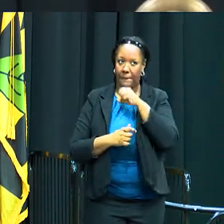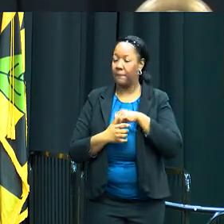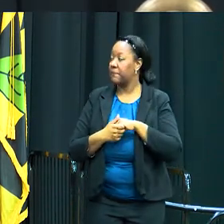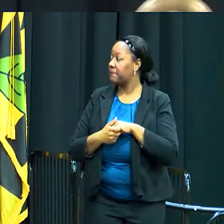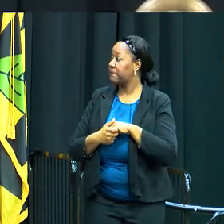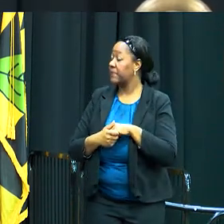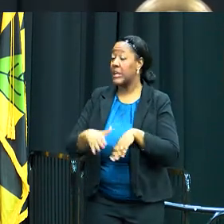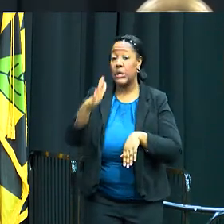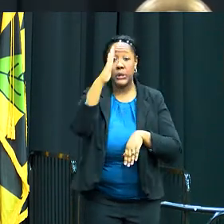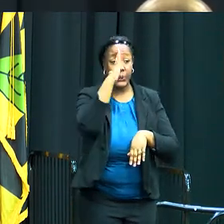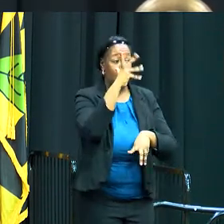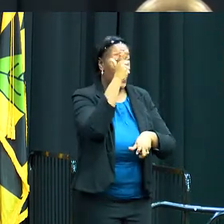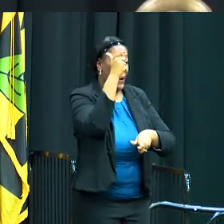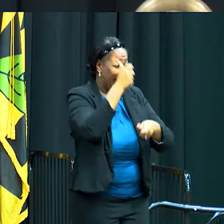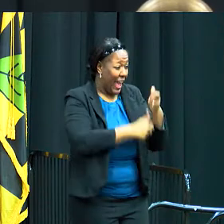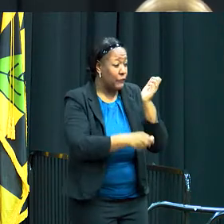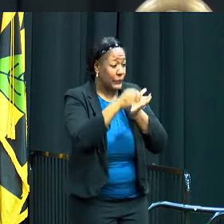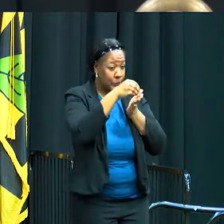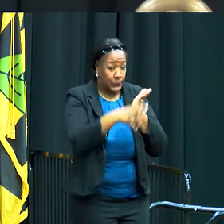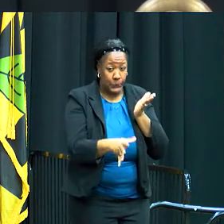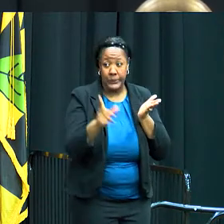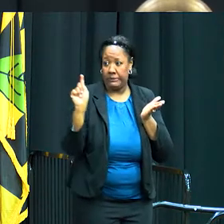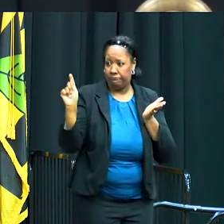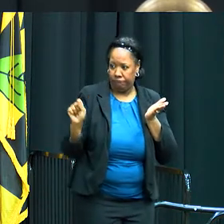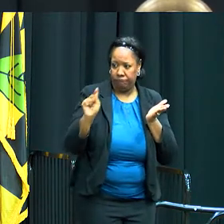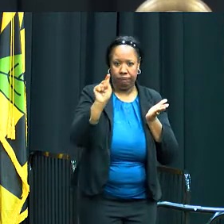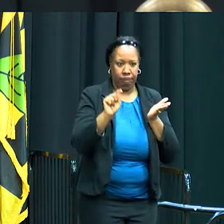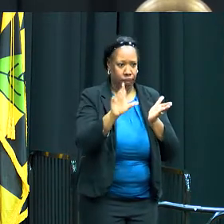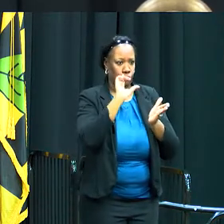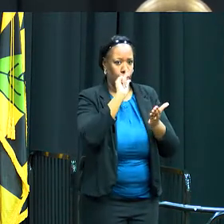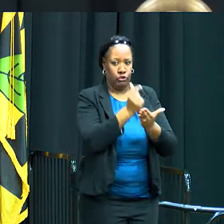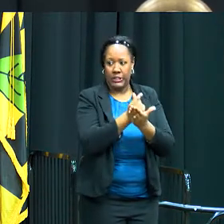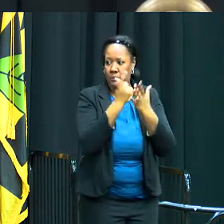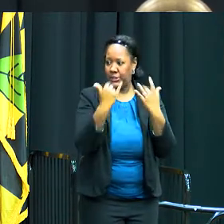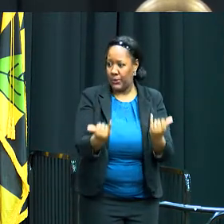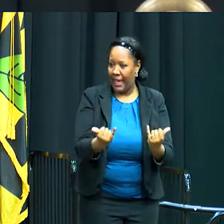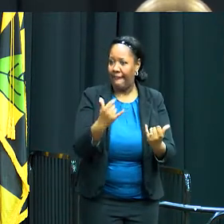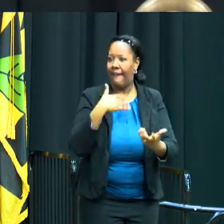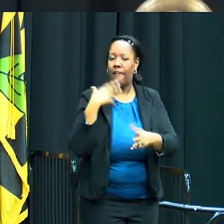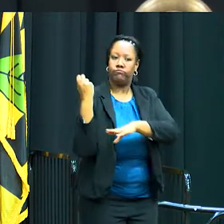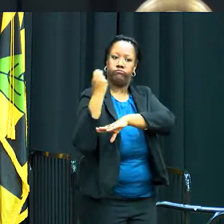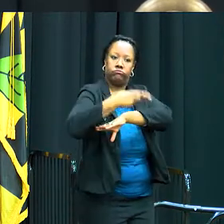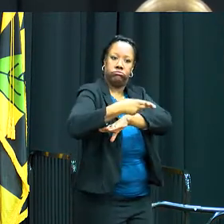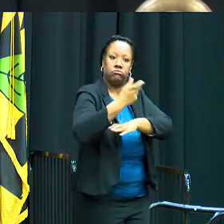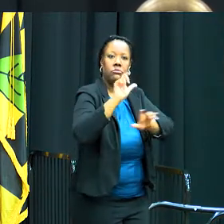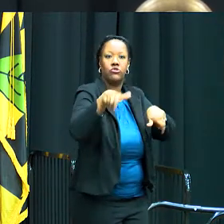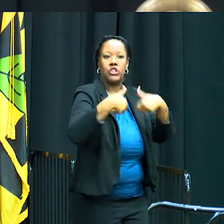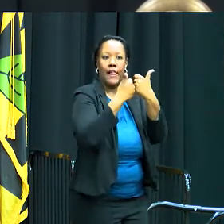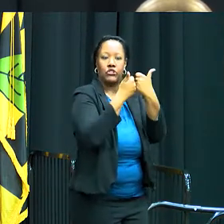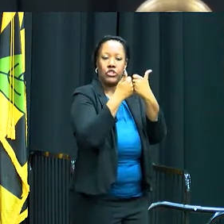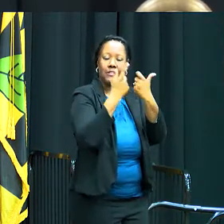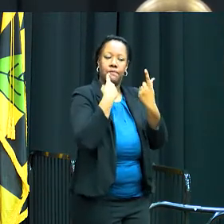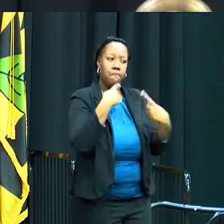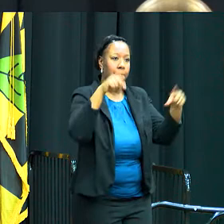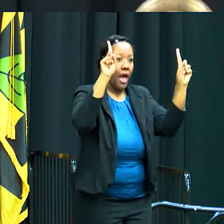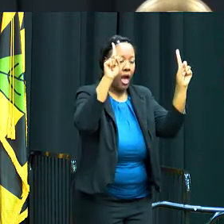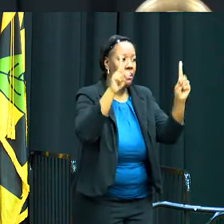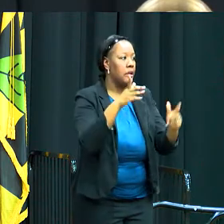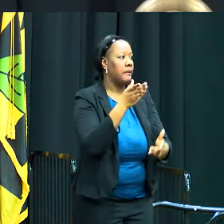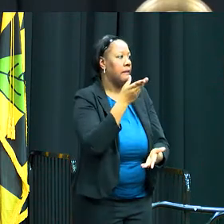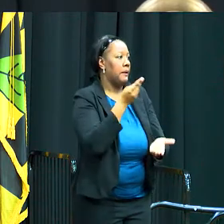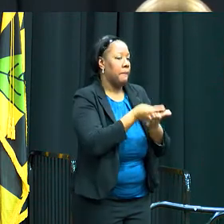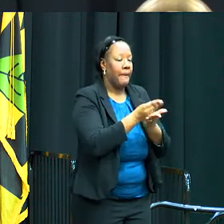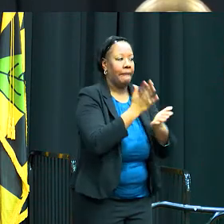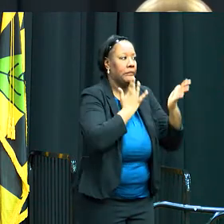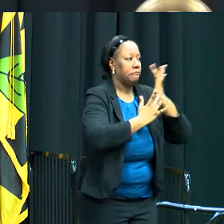You know, every single student, every one of you who is graduating today has overcome challenges to get to this point. Limited